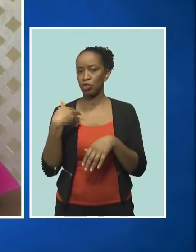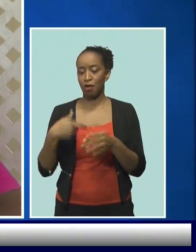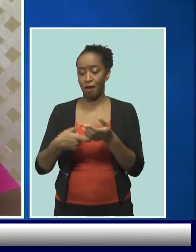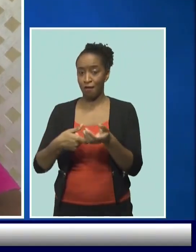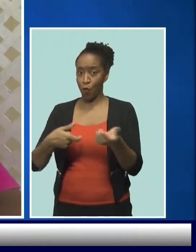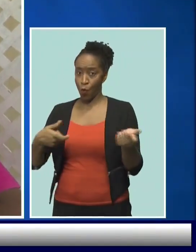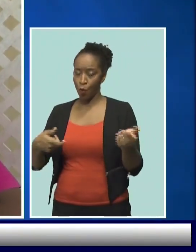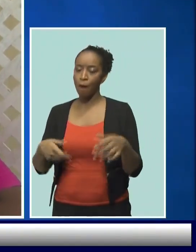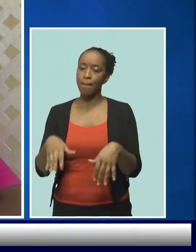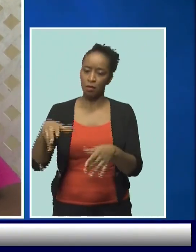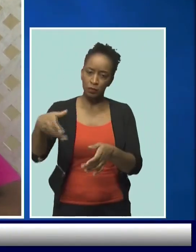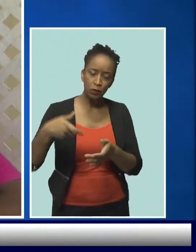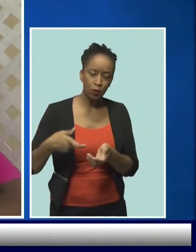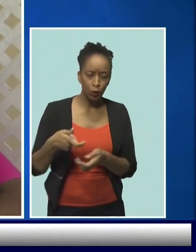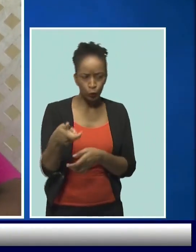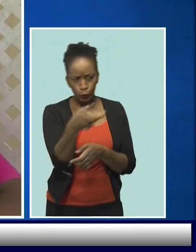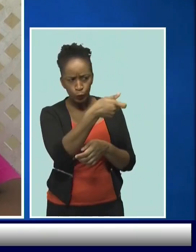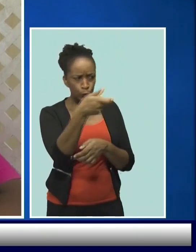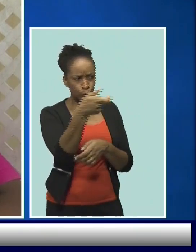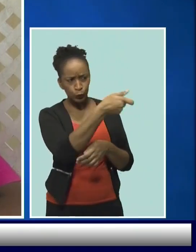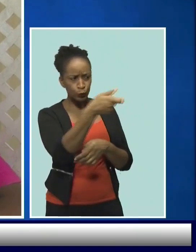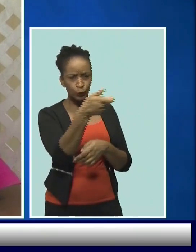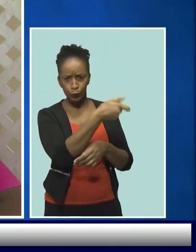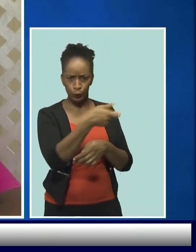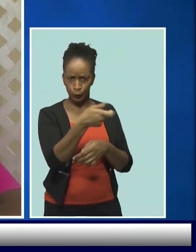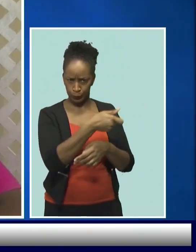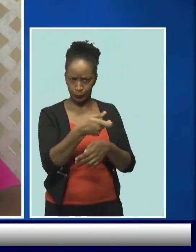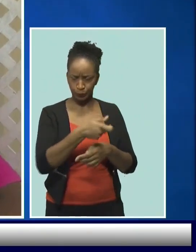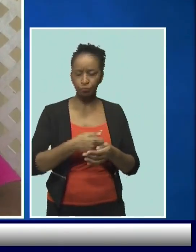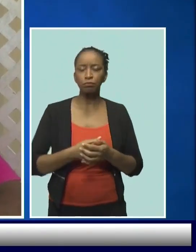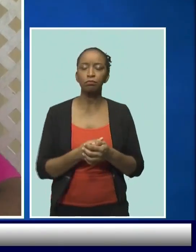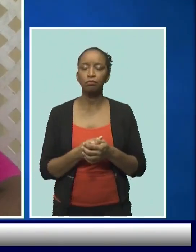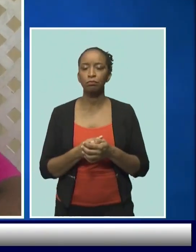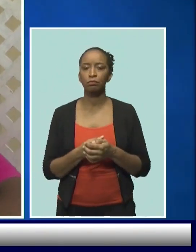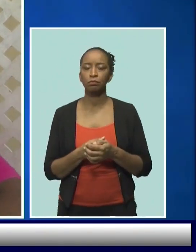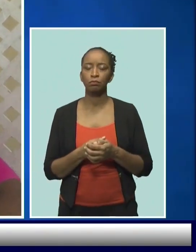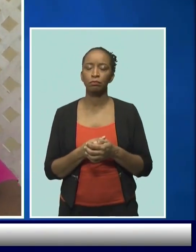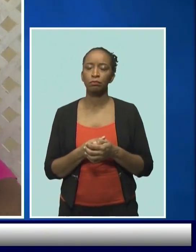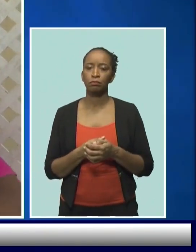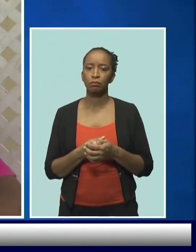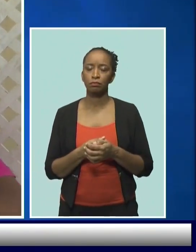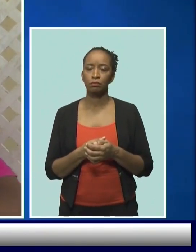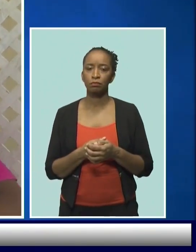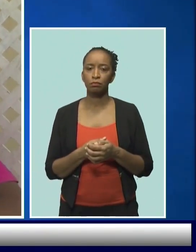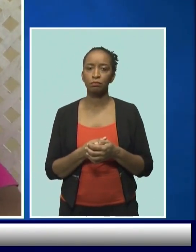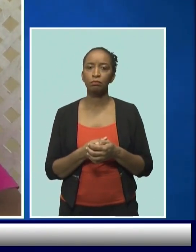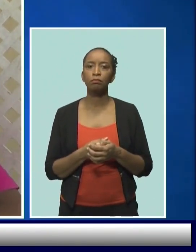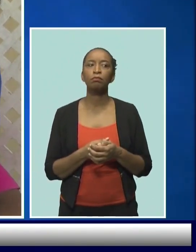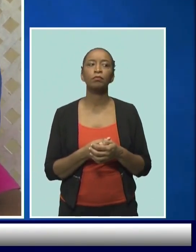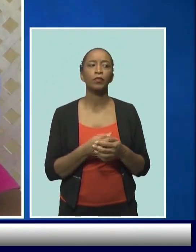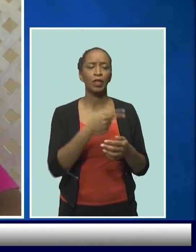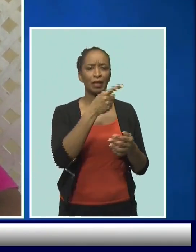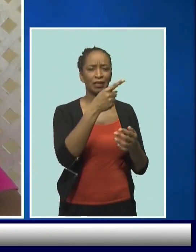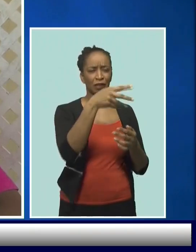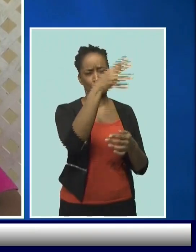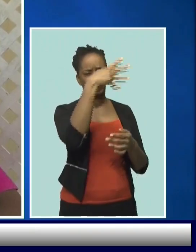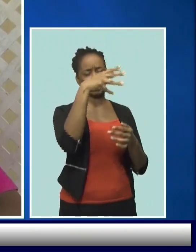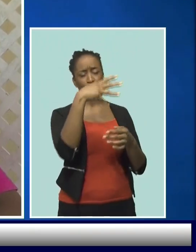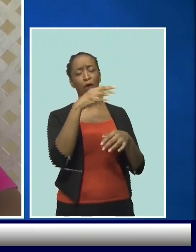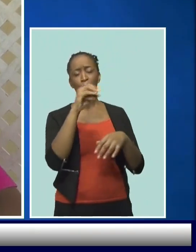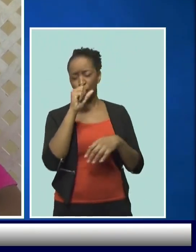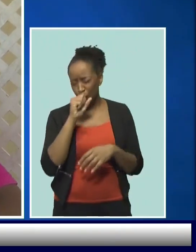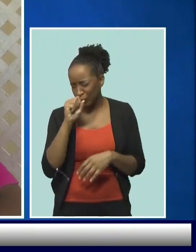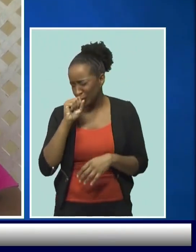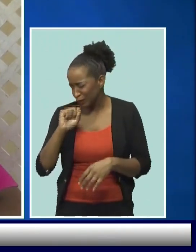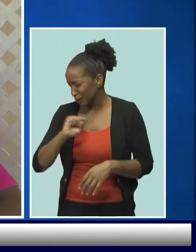I went and I took the hose from her, trying to wet the house to stop the fire. The smoke got a little bit overbearing, so I ran around to the back of the